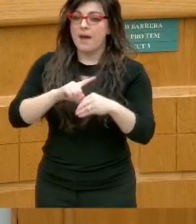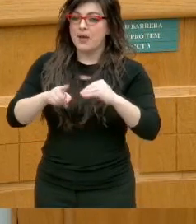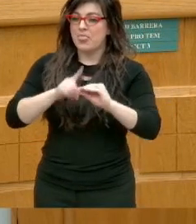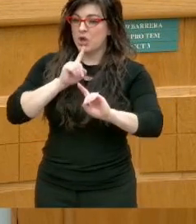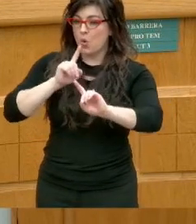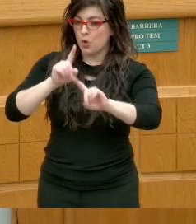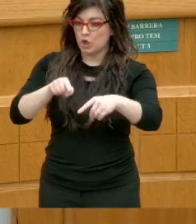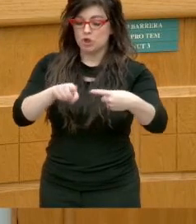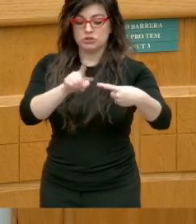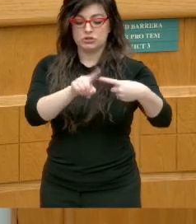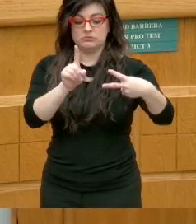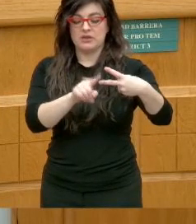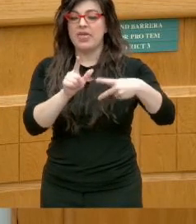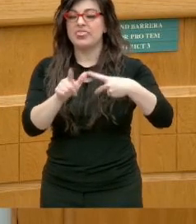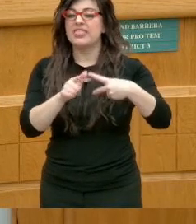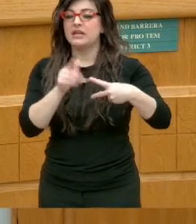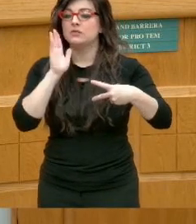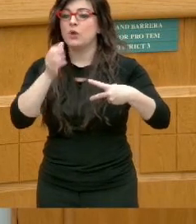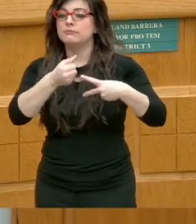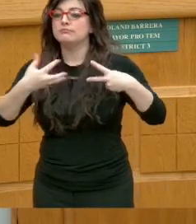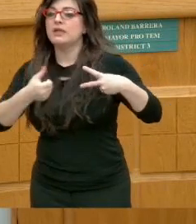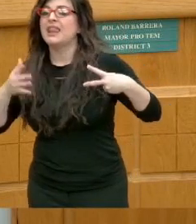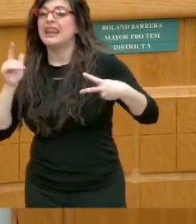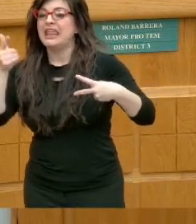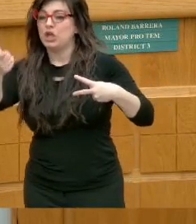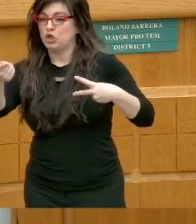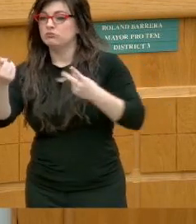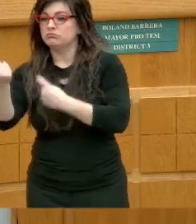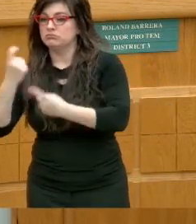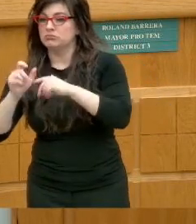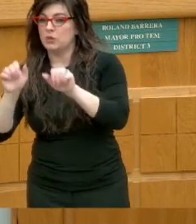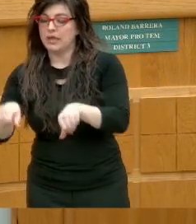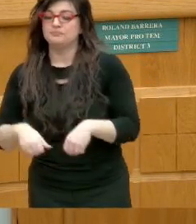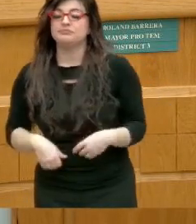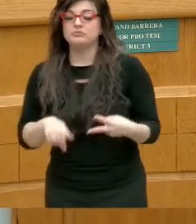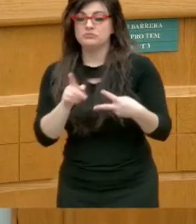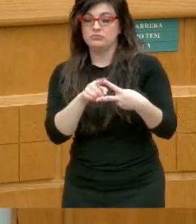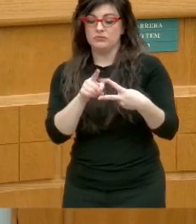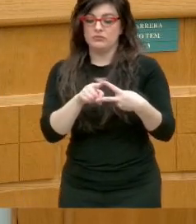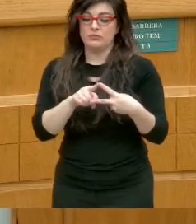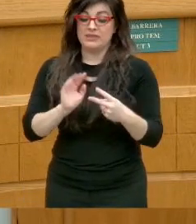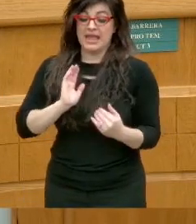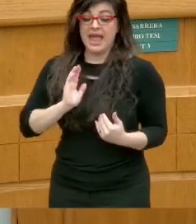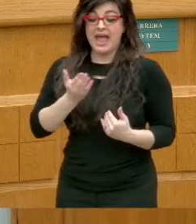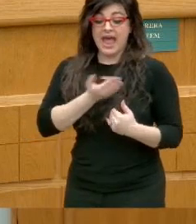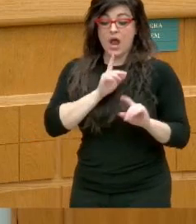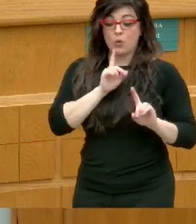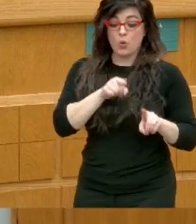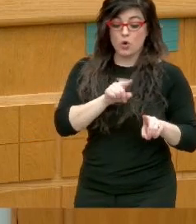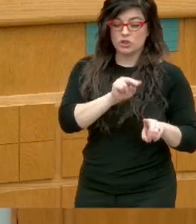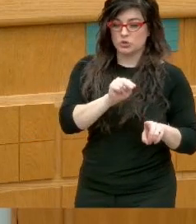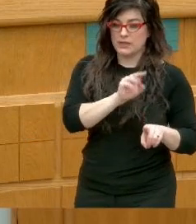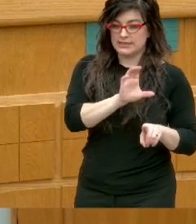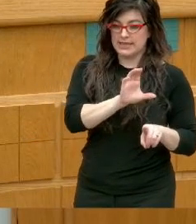questions later regarding these orders. Number one, it pairs up our Nueces County orders with the governor's orders. That means